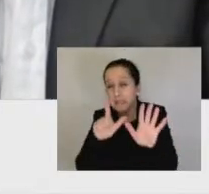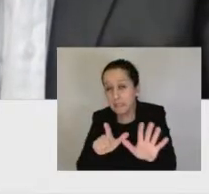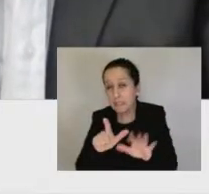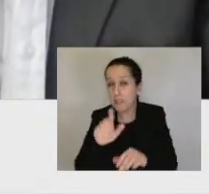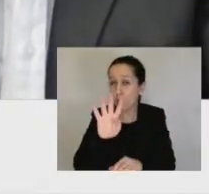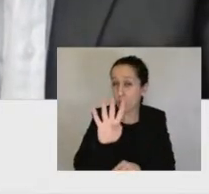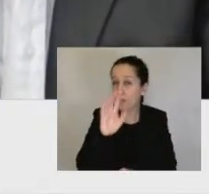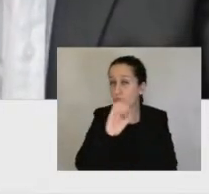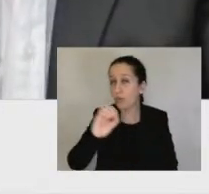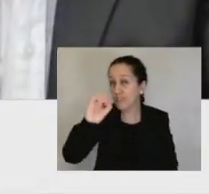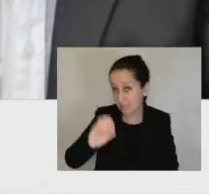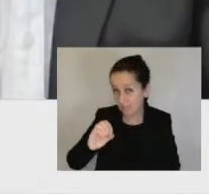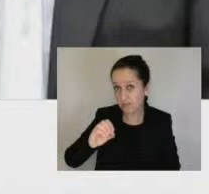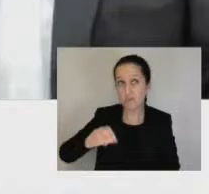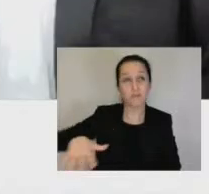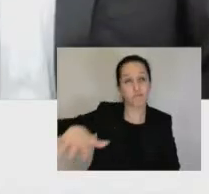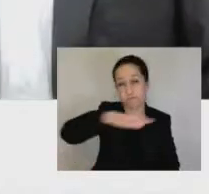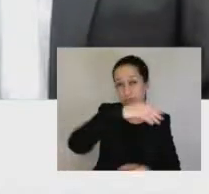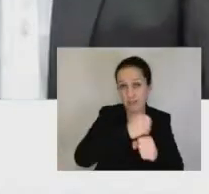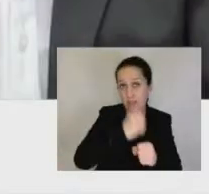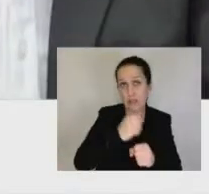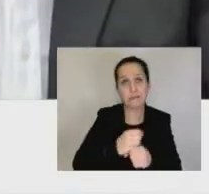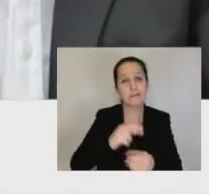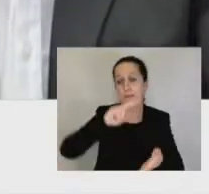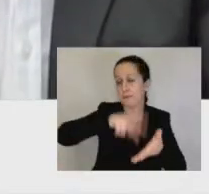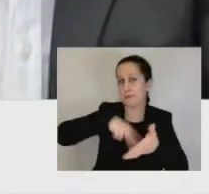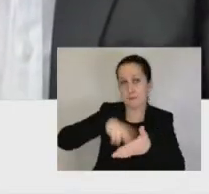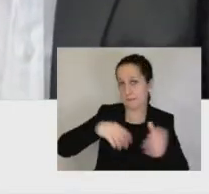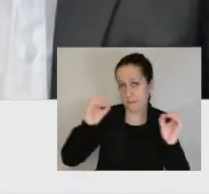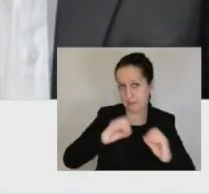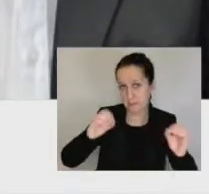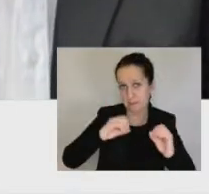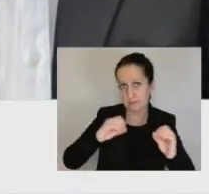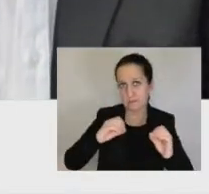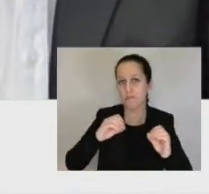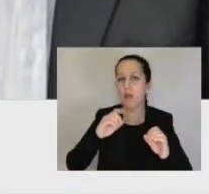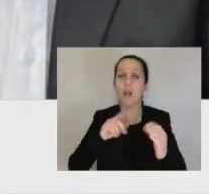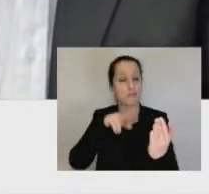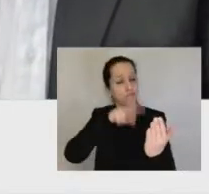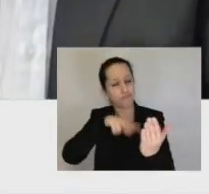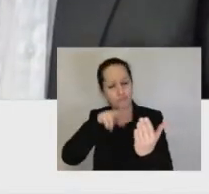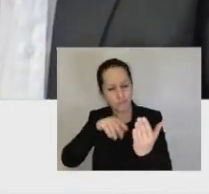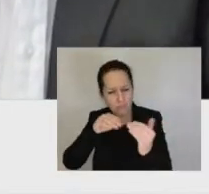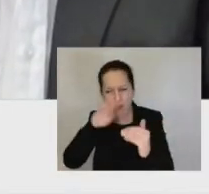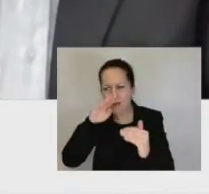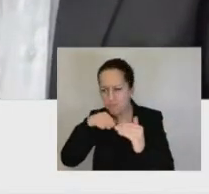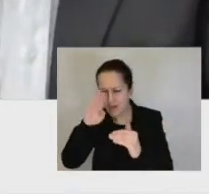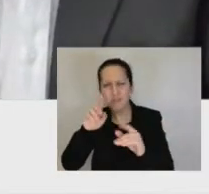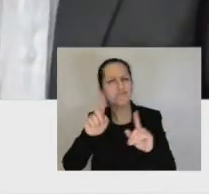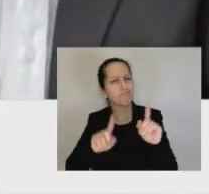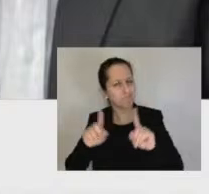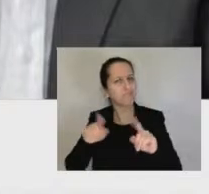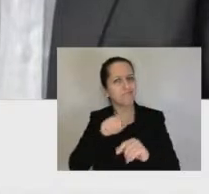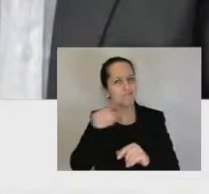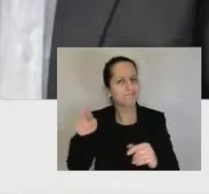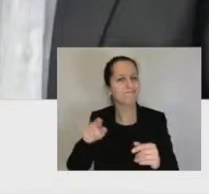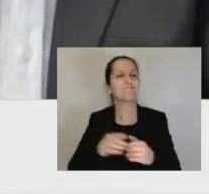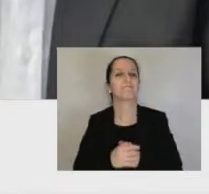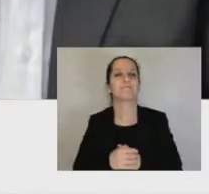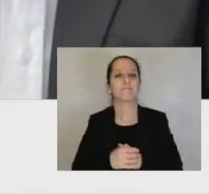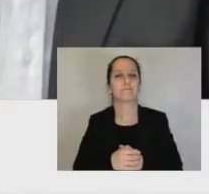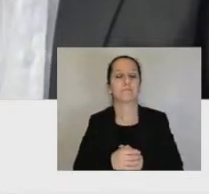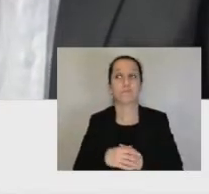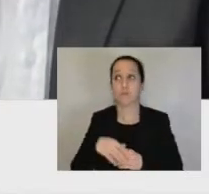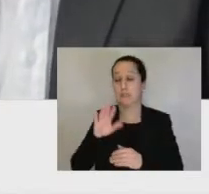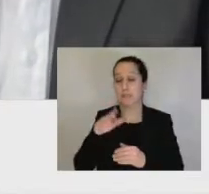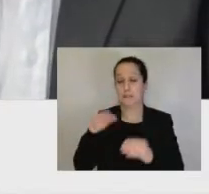that. 74% of workers are informal, and there are some reports that actually publish higher